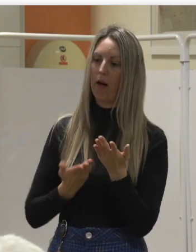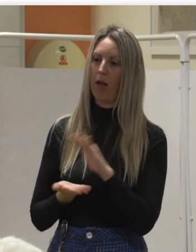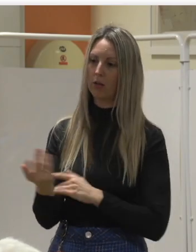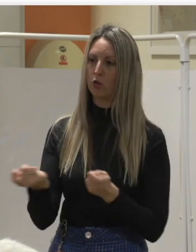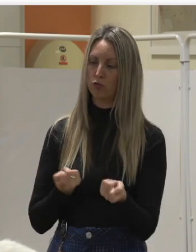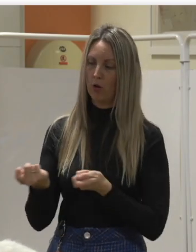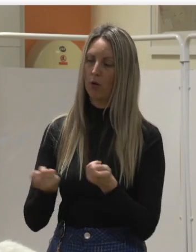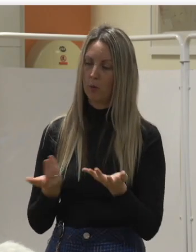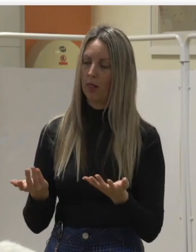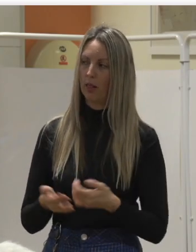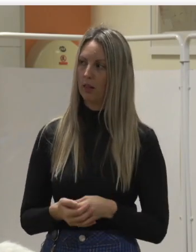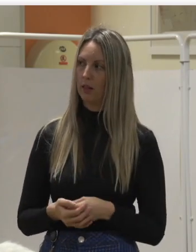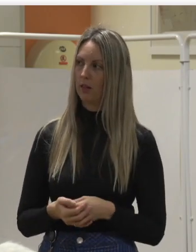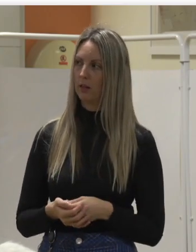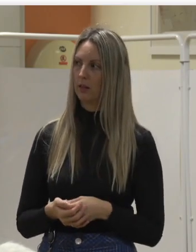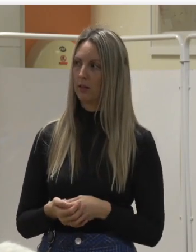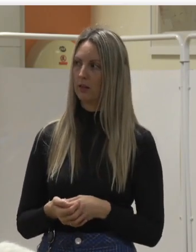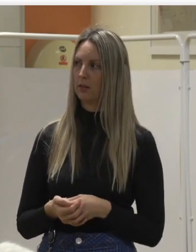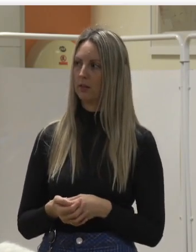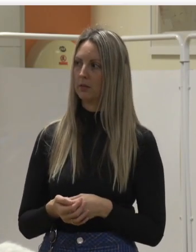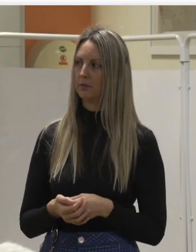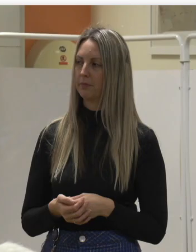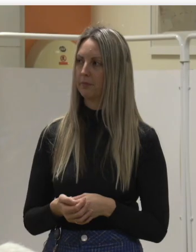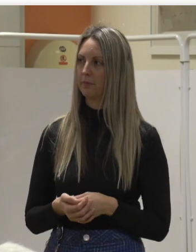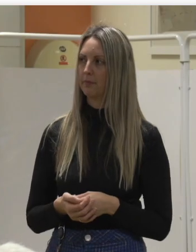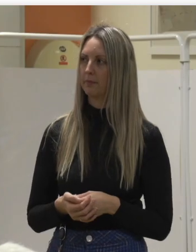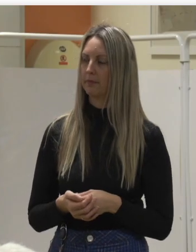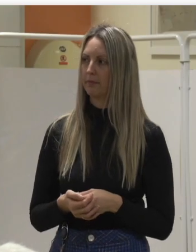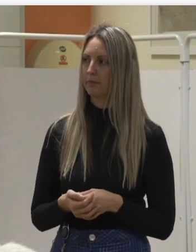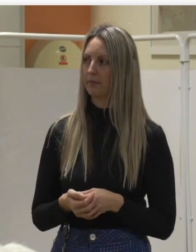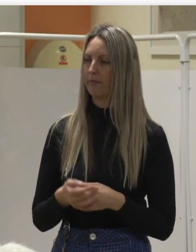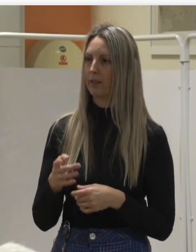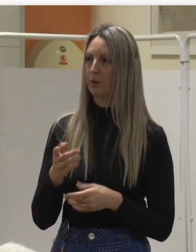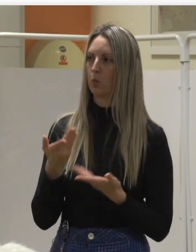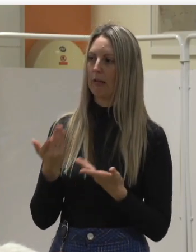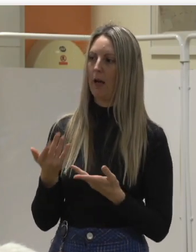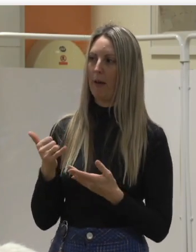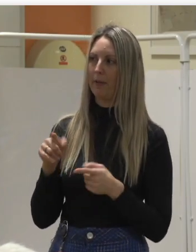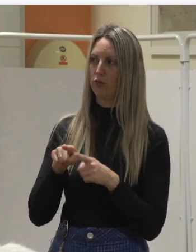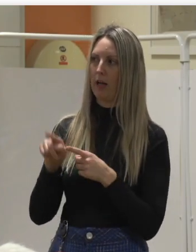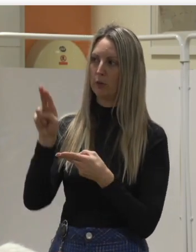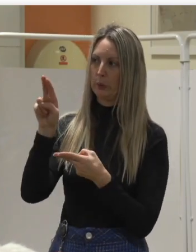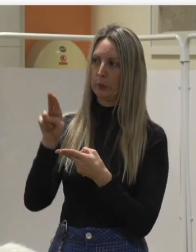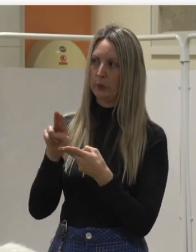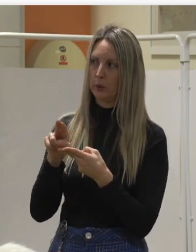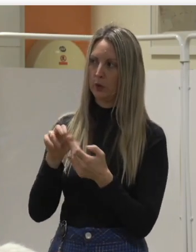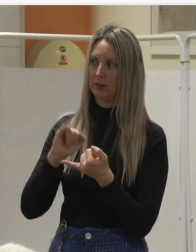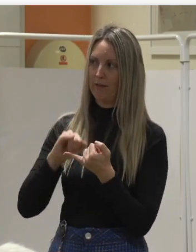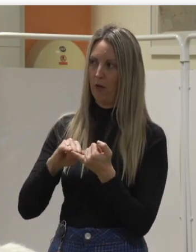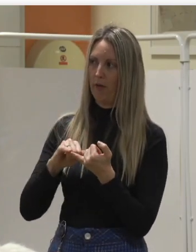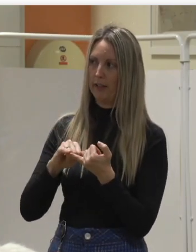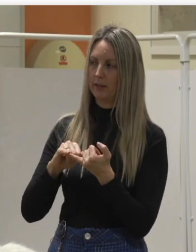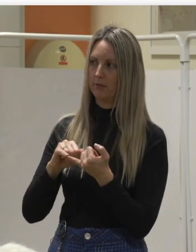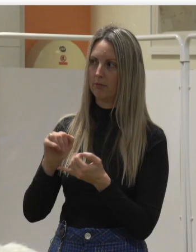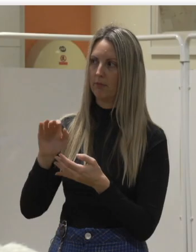So then that's where we try to attempt to reduce the dose and take the person off the steroids, if Right. possible, yes.